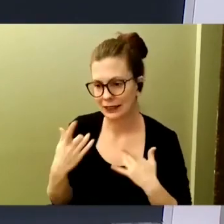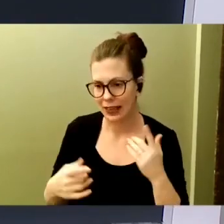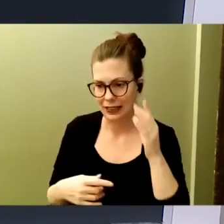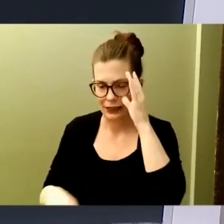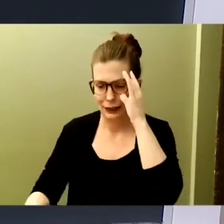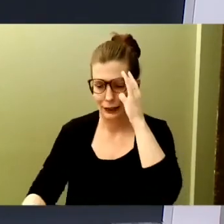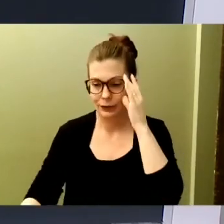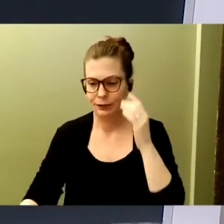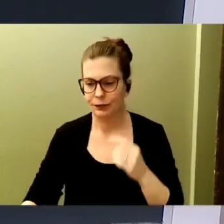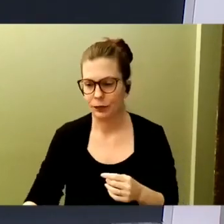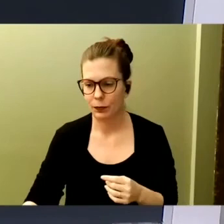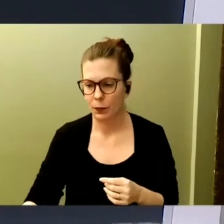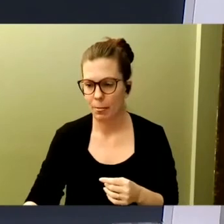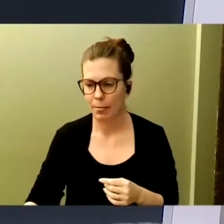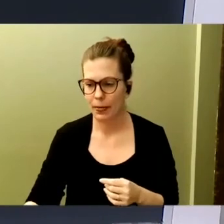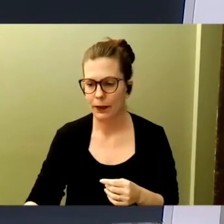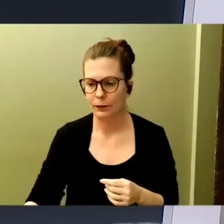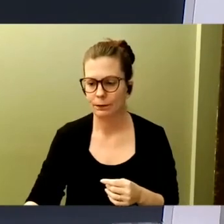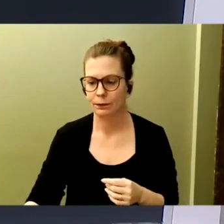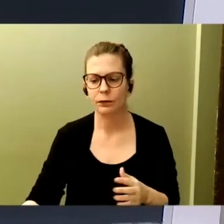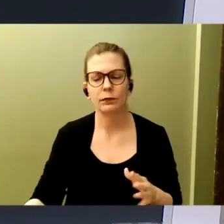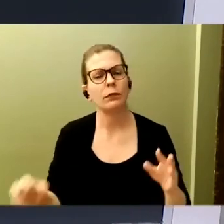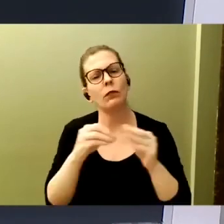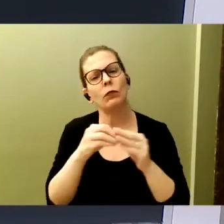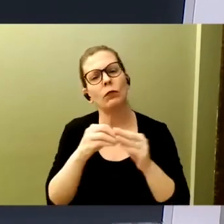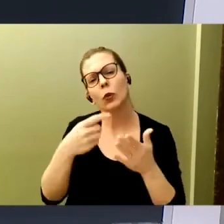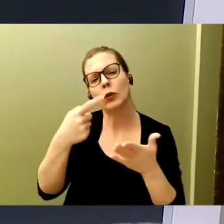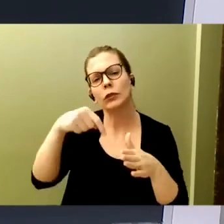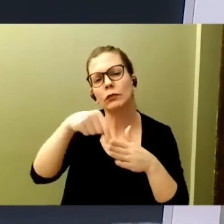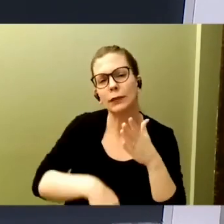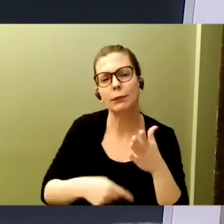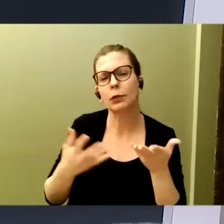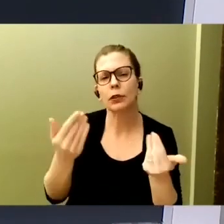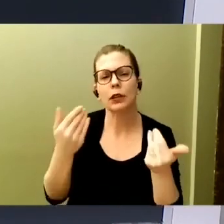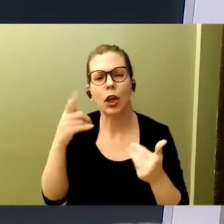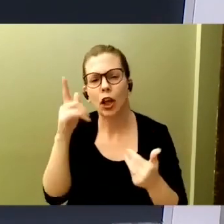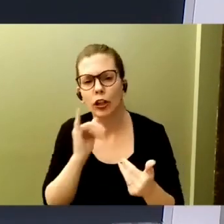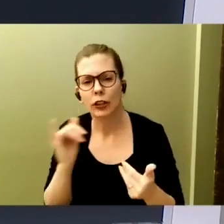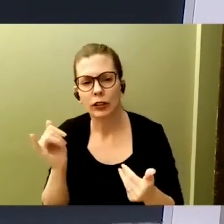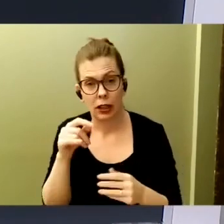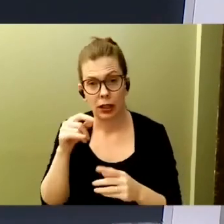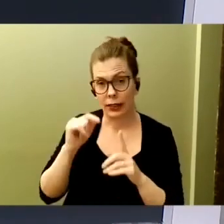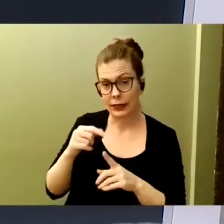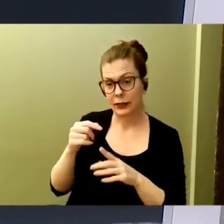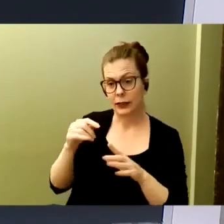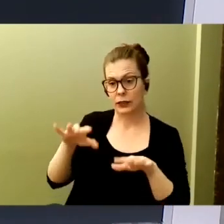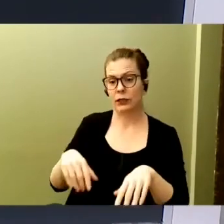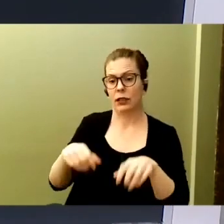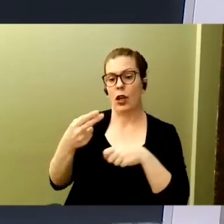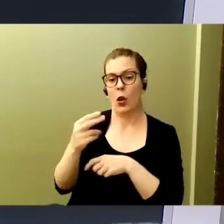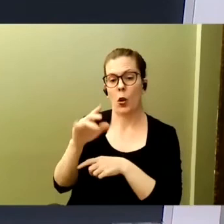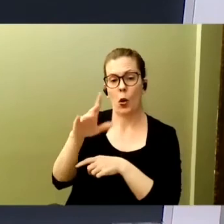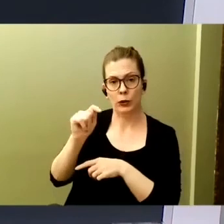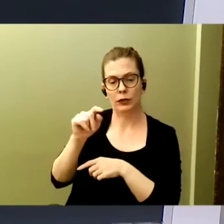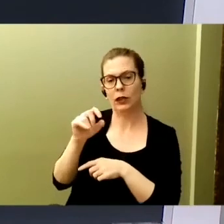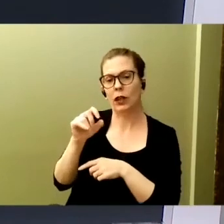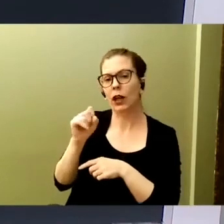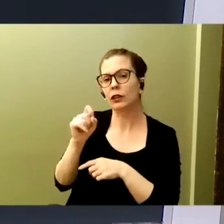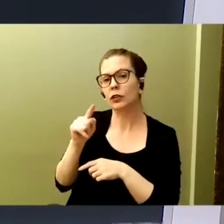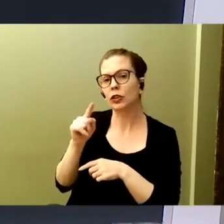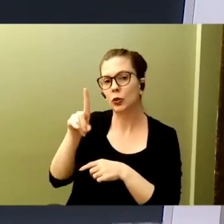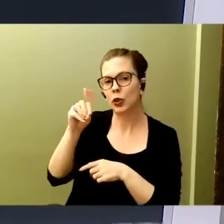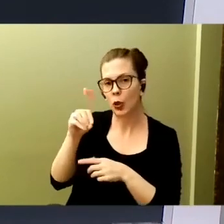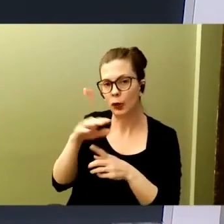dig deeper into what this looks like. So this is a hosted studio environment, which is a development environment, right? Correct. And